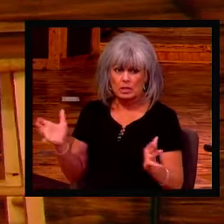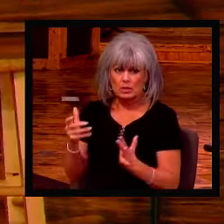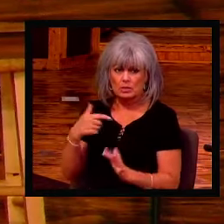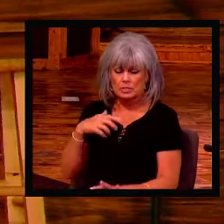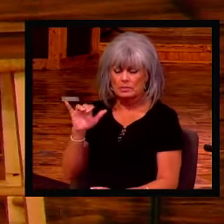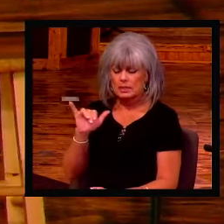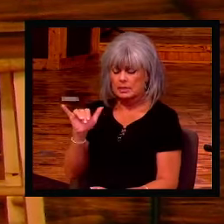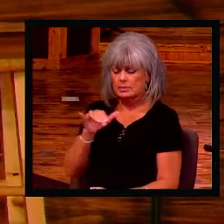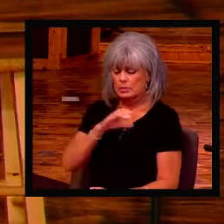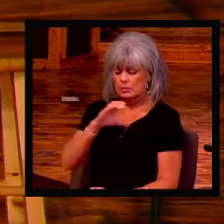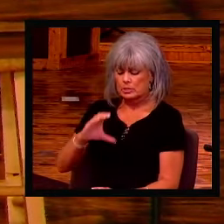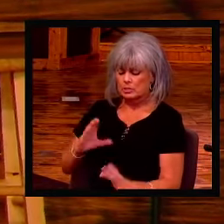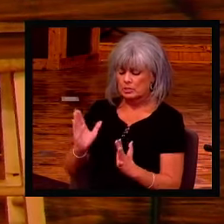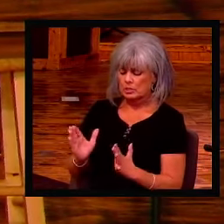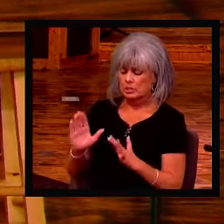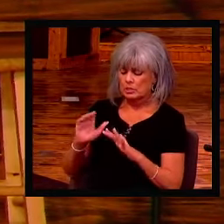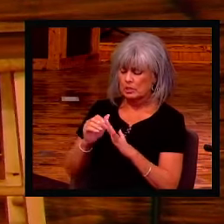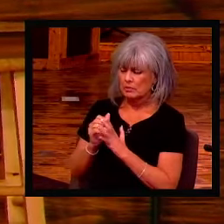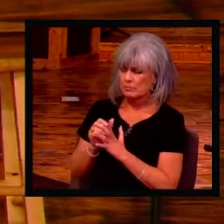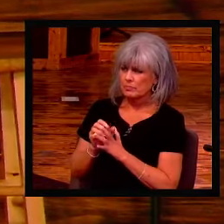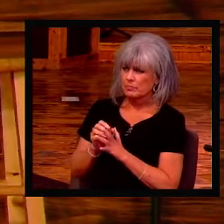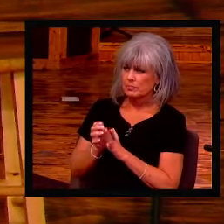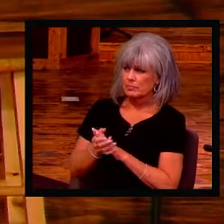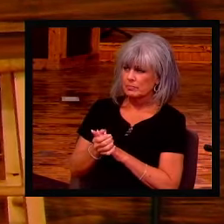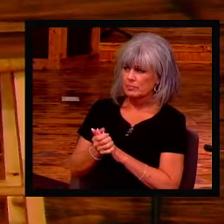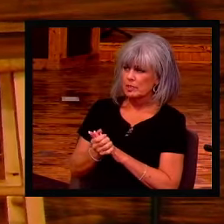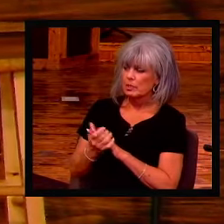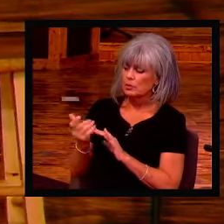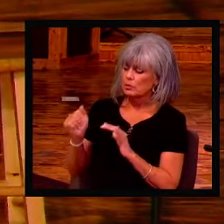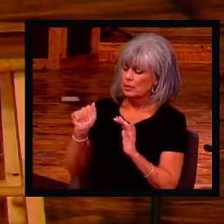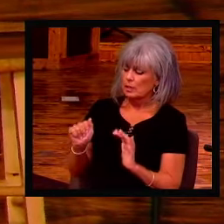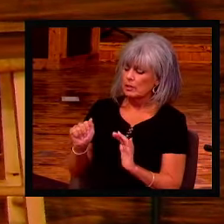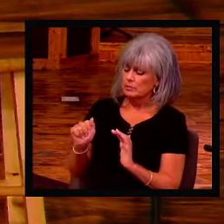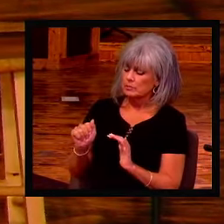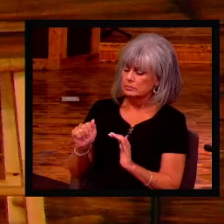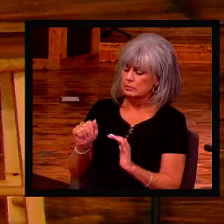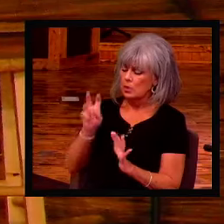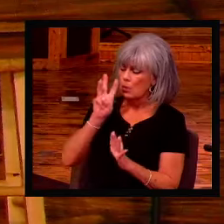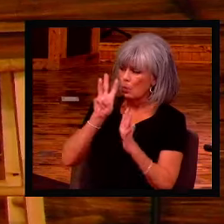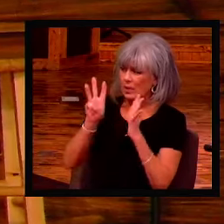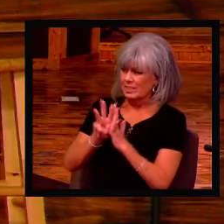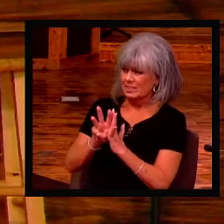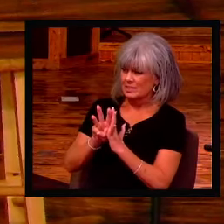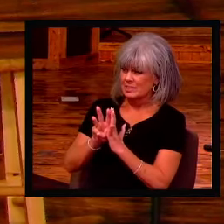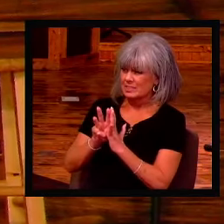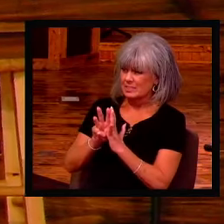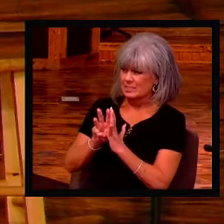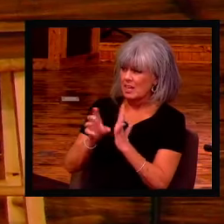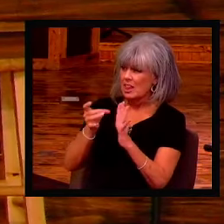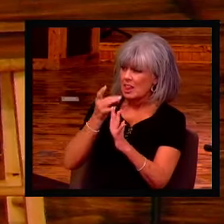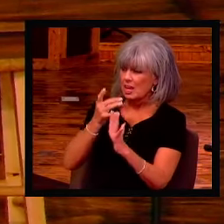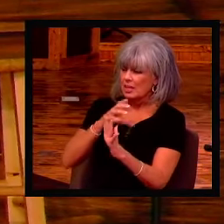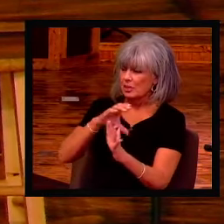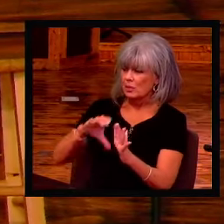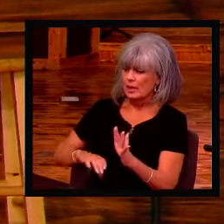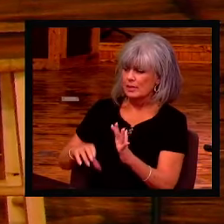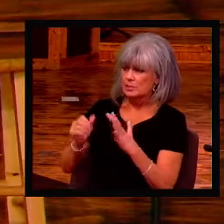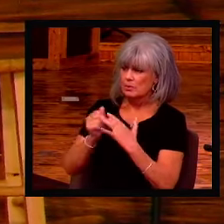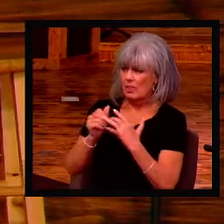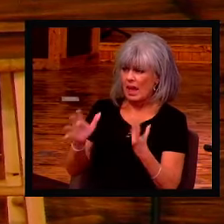Christian about how much you can be a witness for the light of Jesus Christ without ever opening your